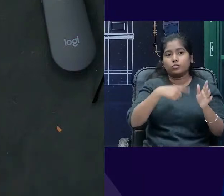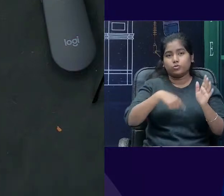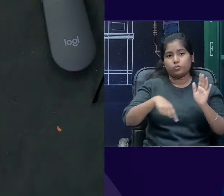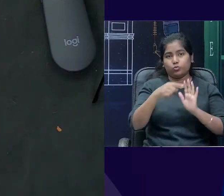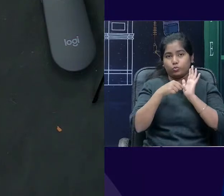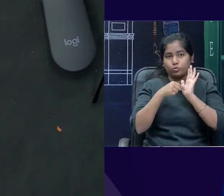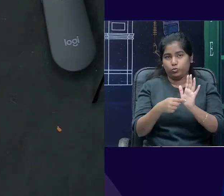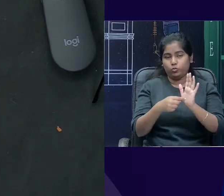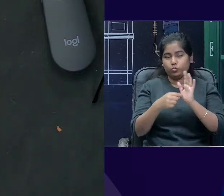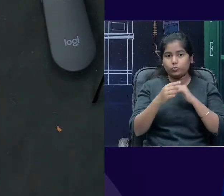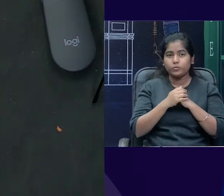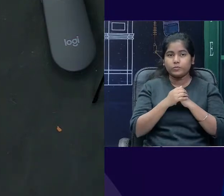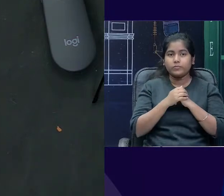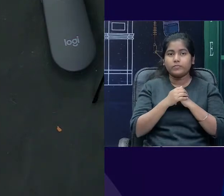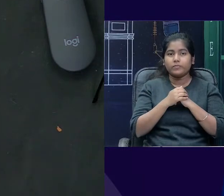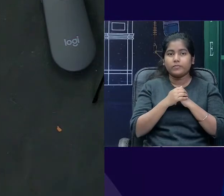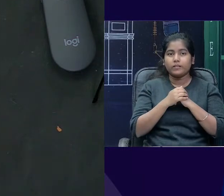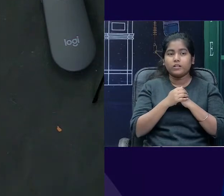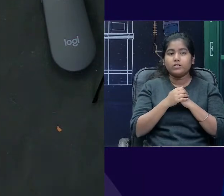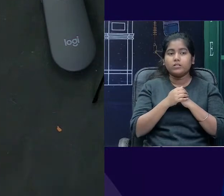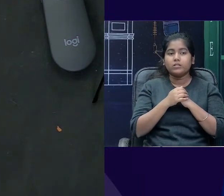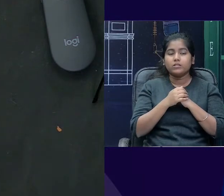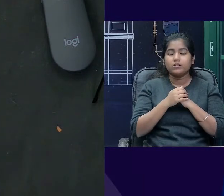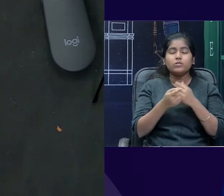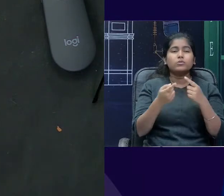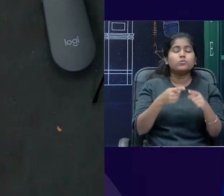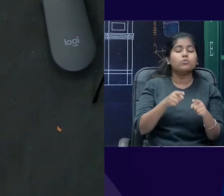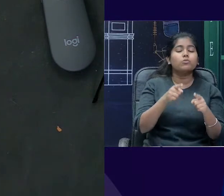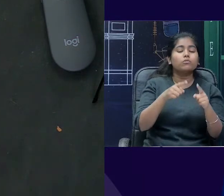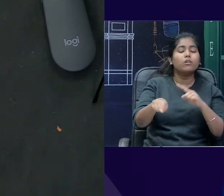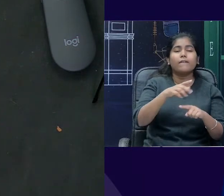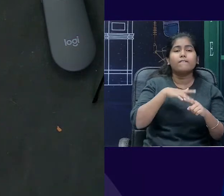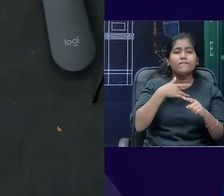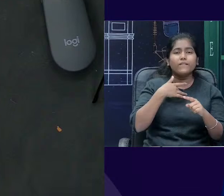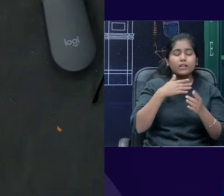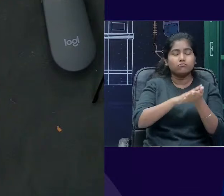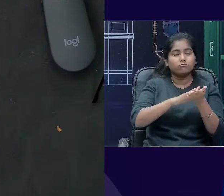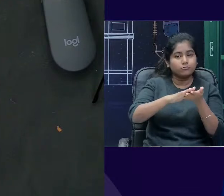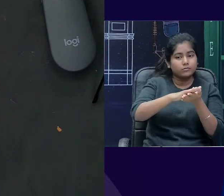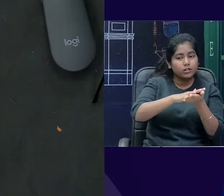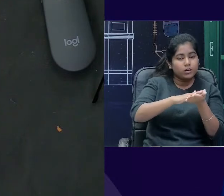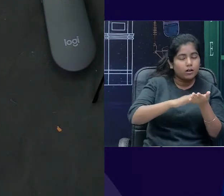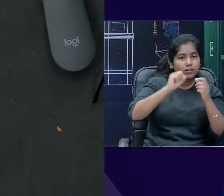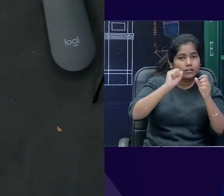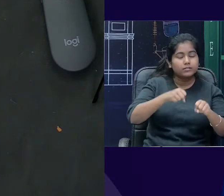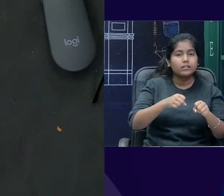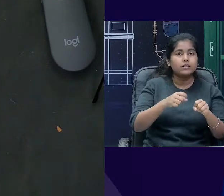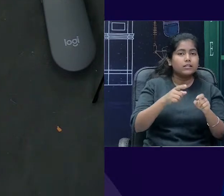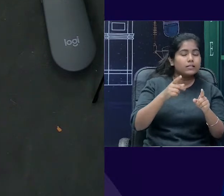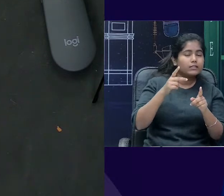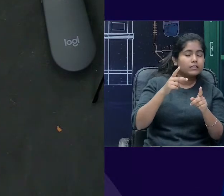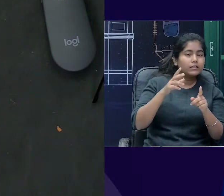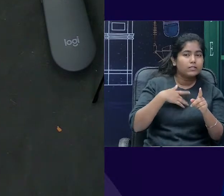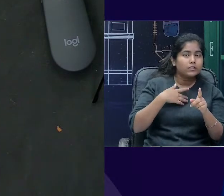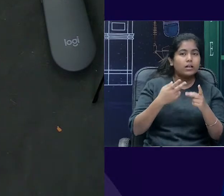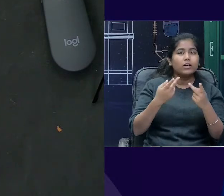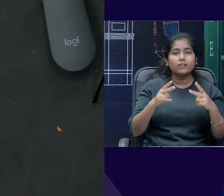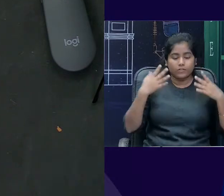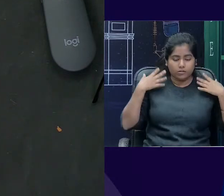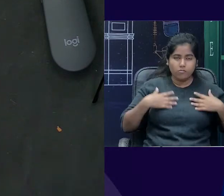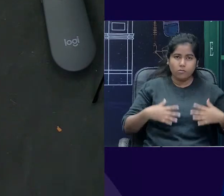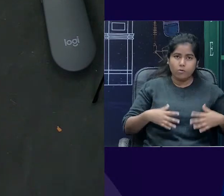students to make them touch and feel that what is the difference in the